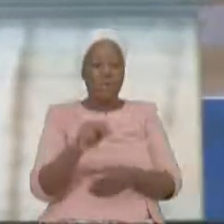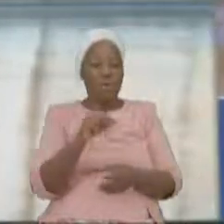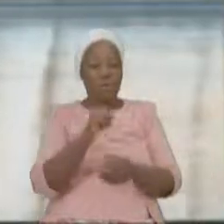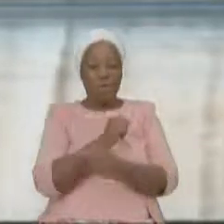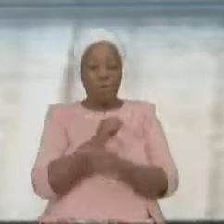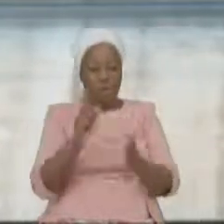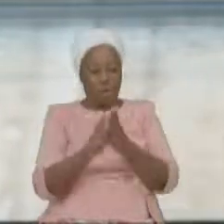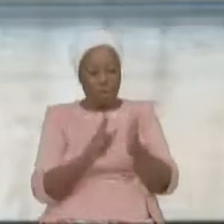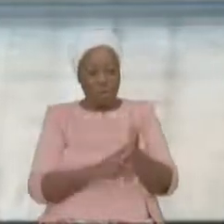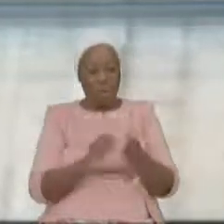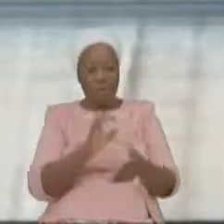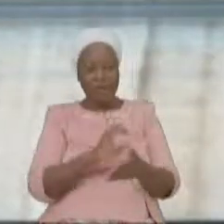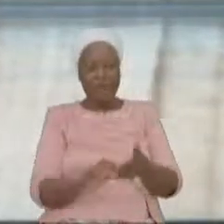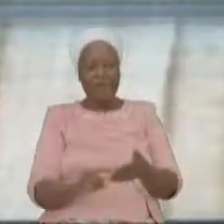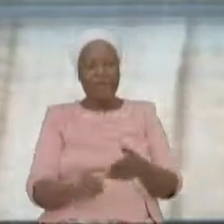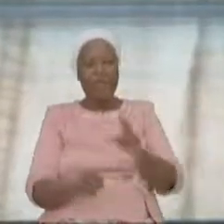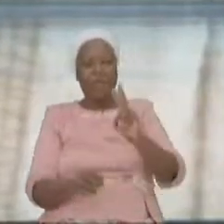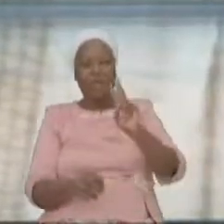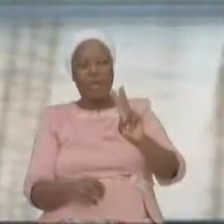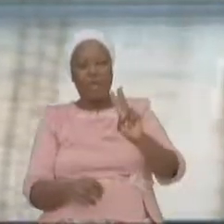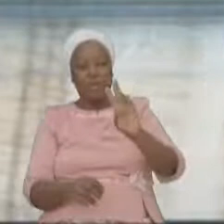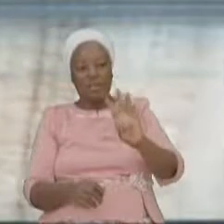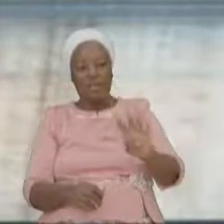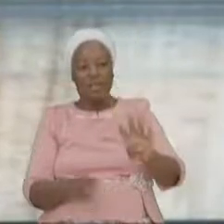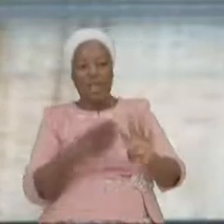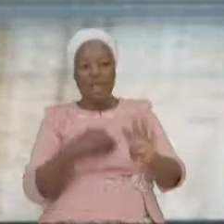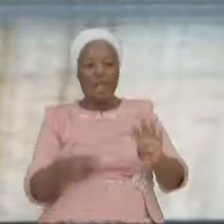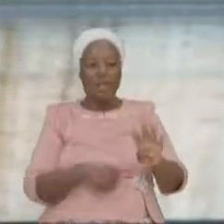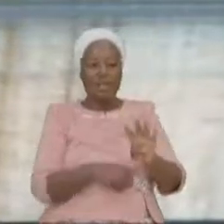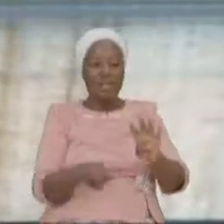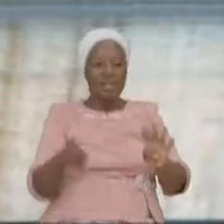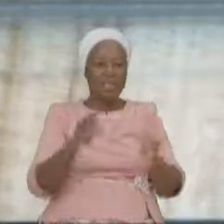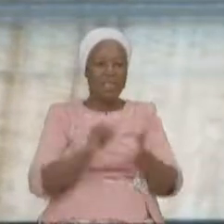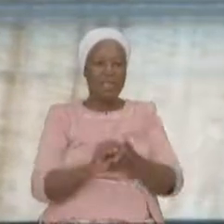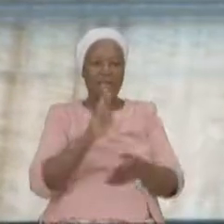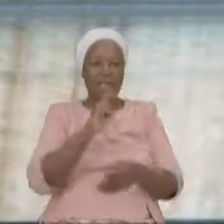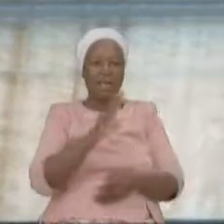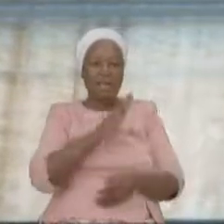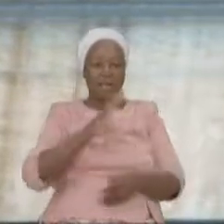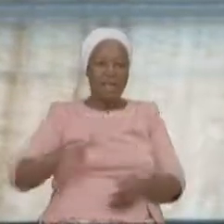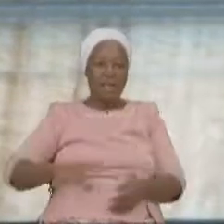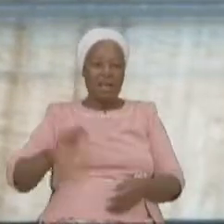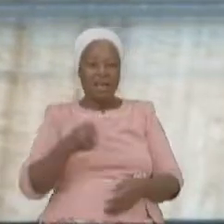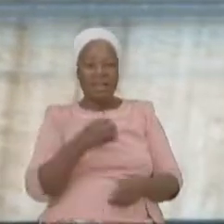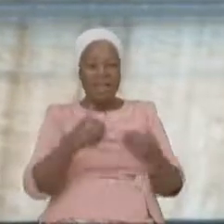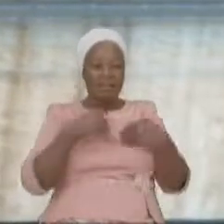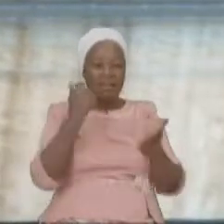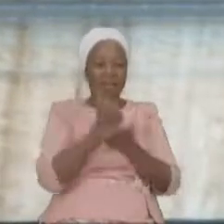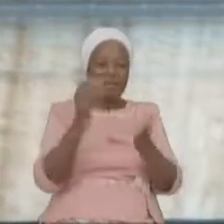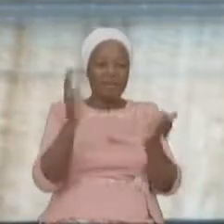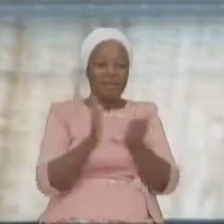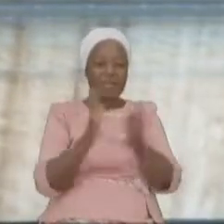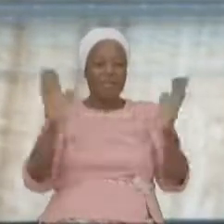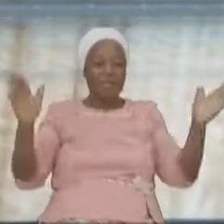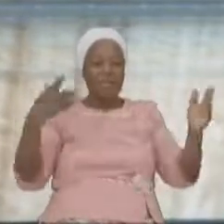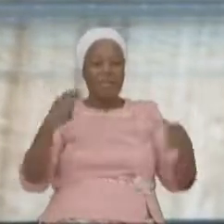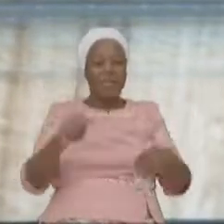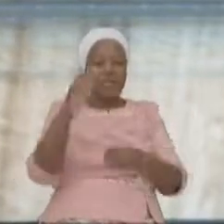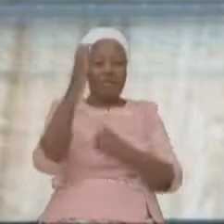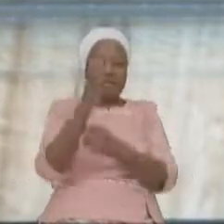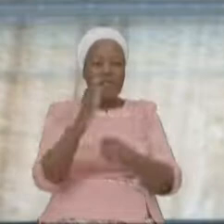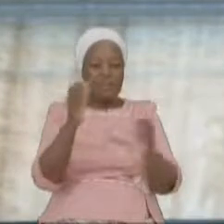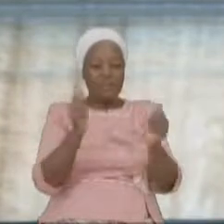verse 24 there, and they that are Christ's have crucified the flesh with the